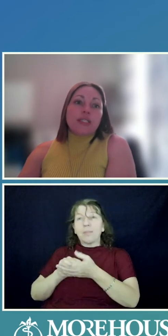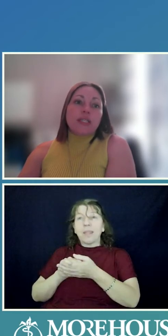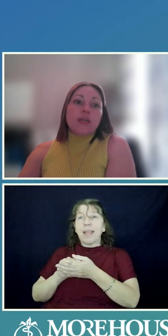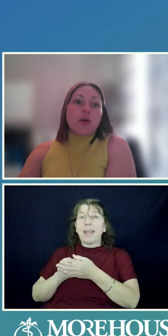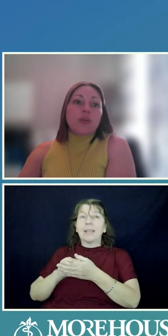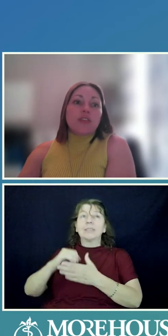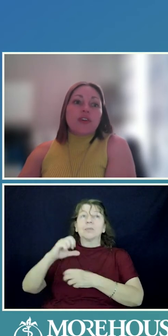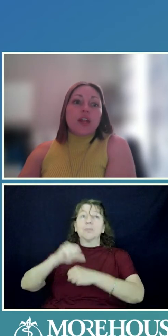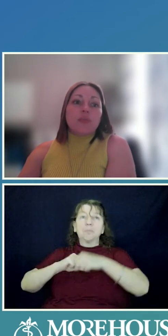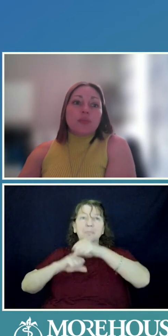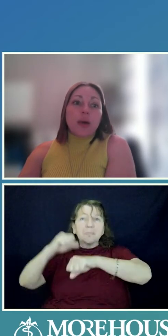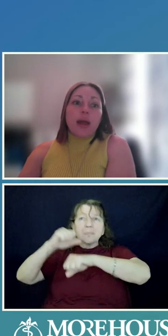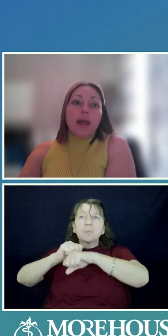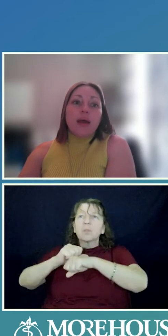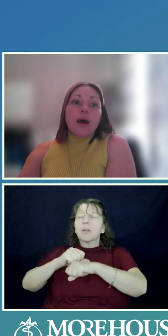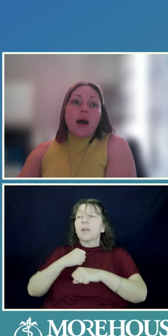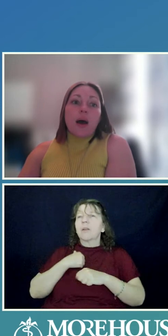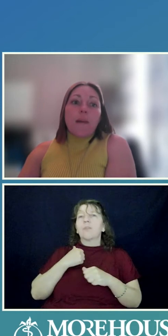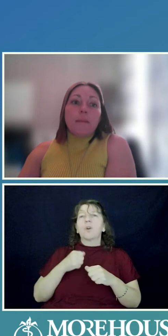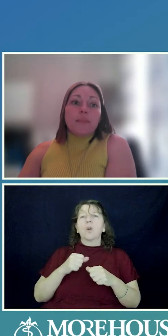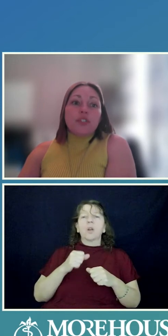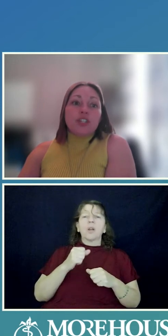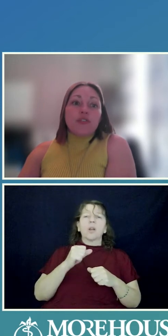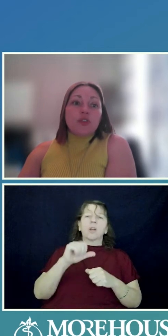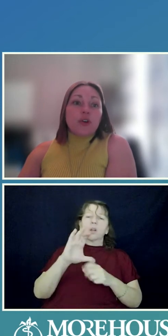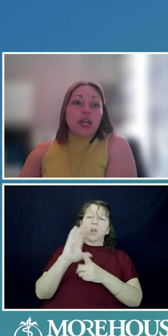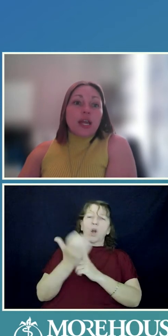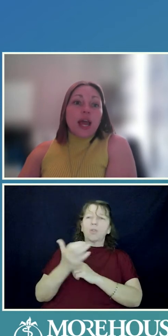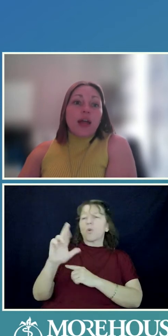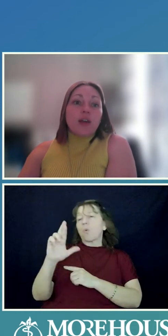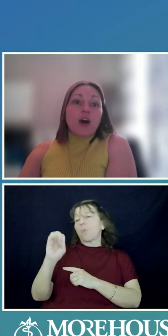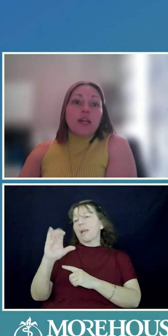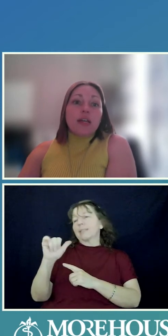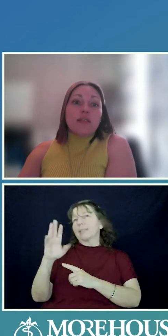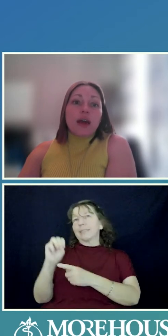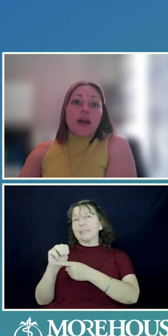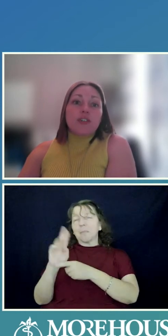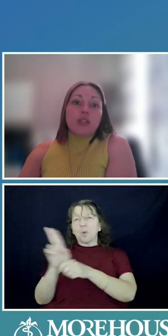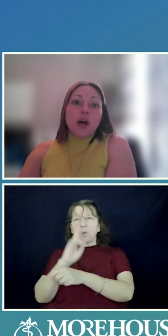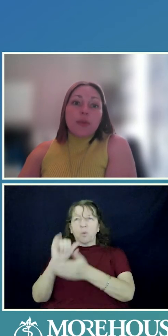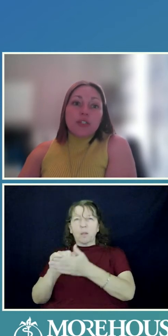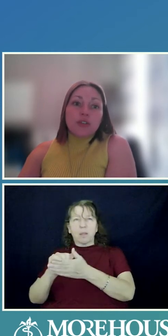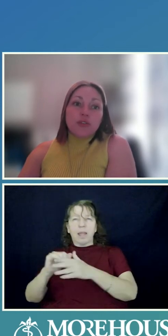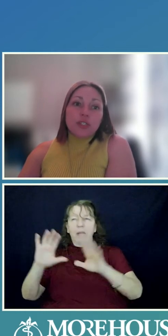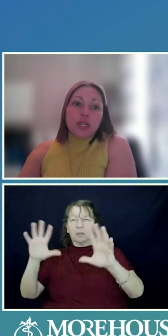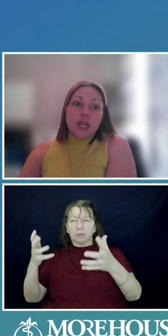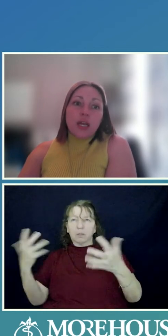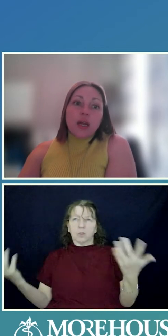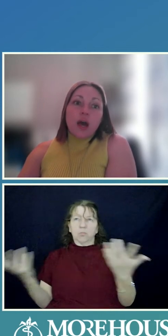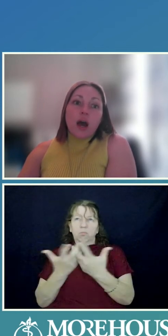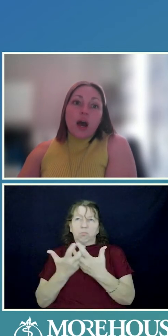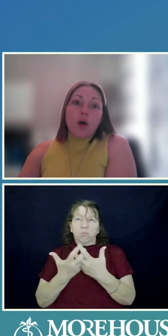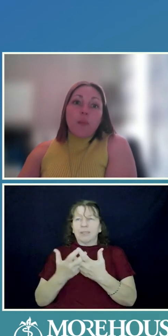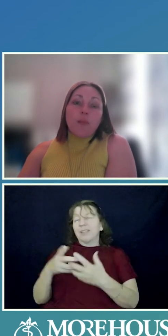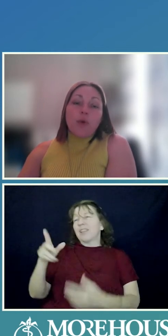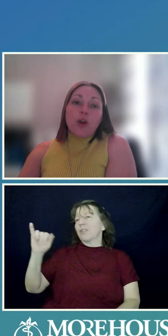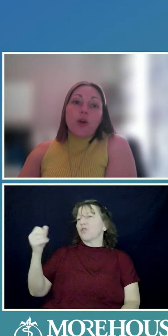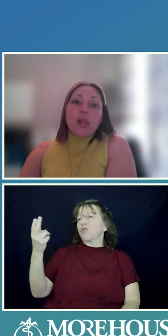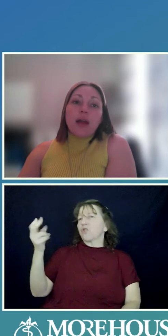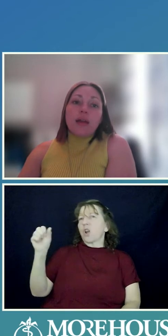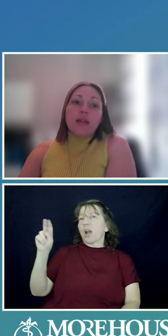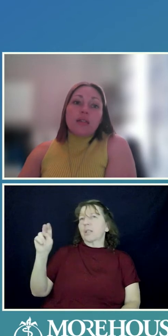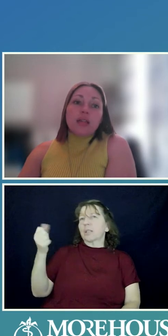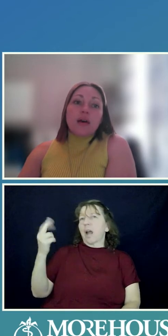structural racism that was developed by Jeff Doherty and colleagues at Johns Hopkins University.